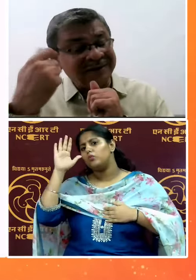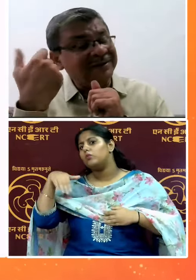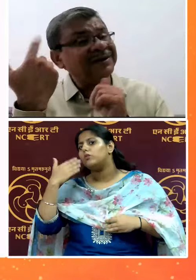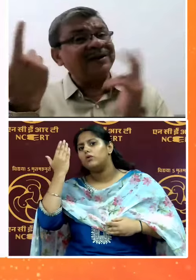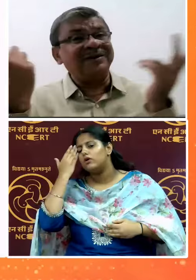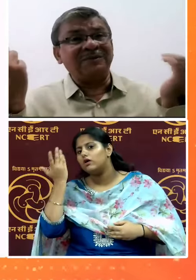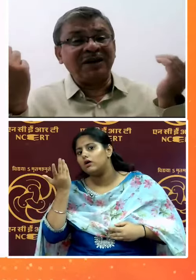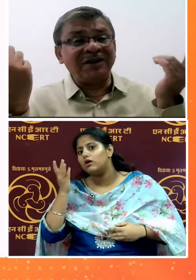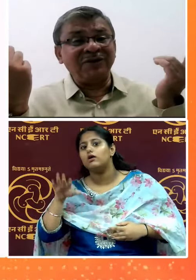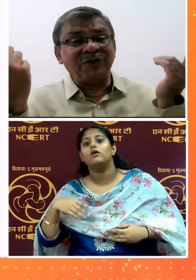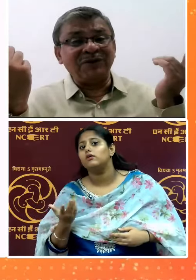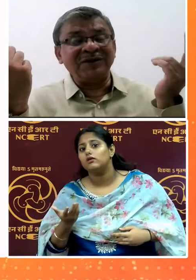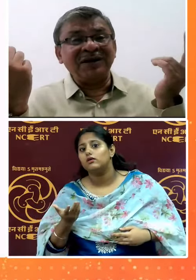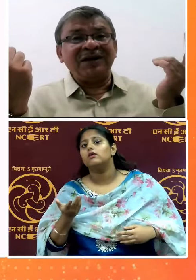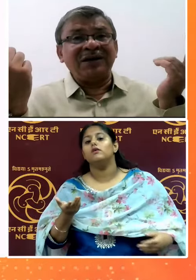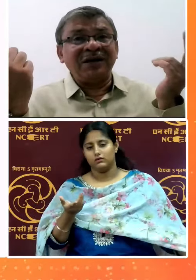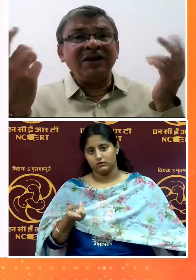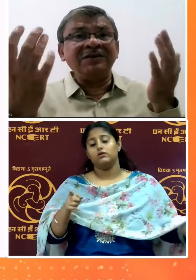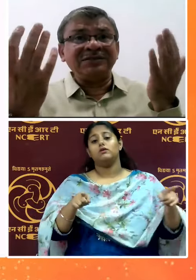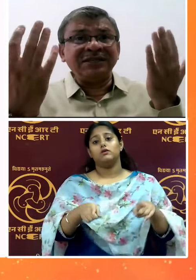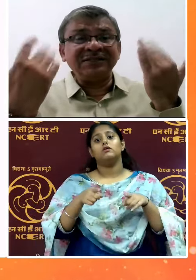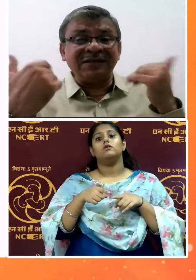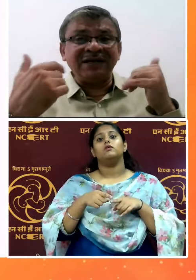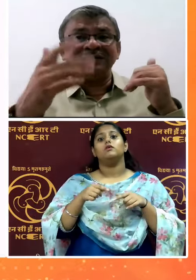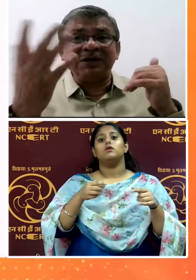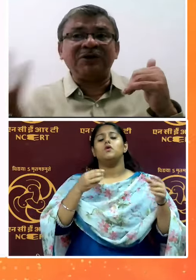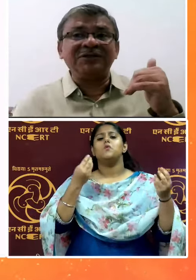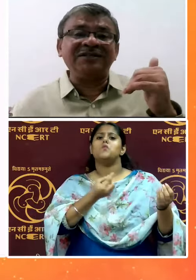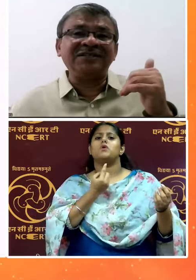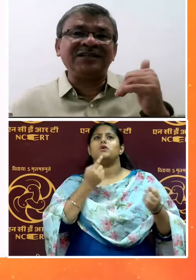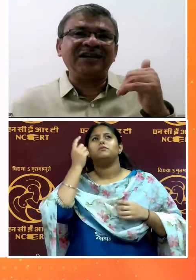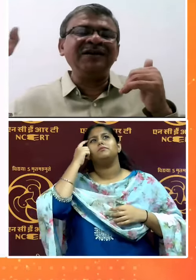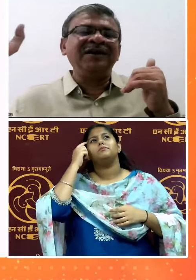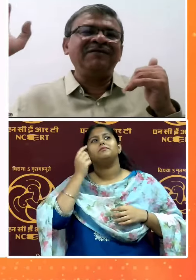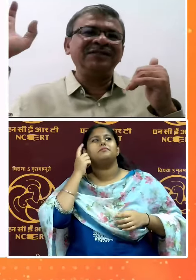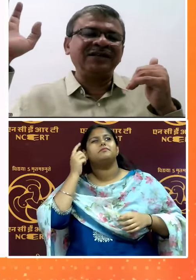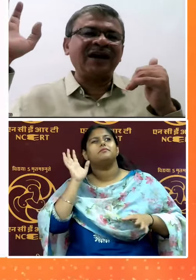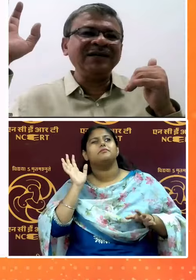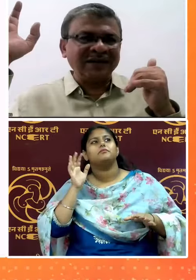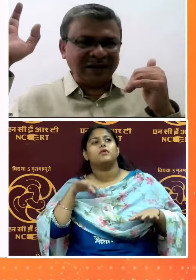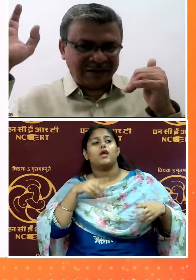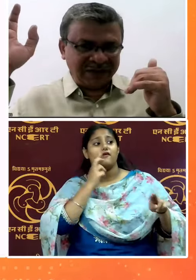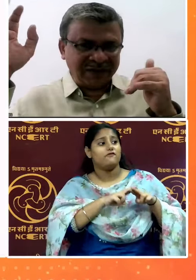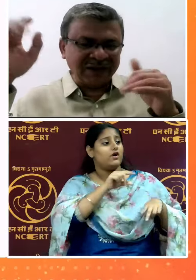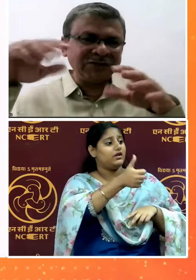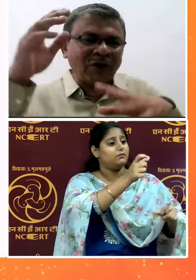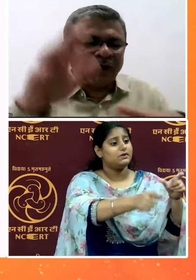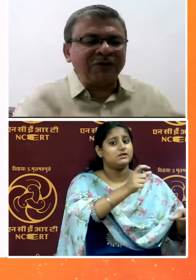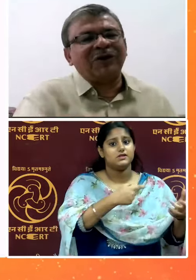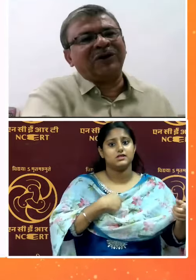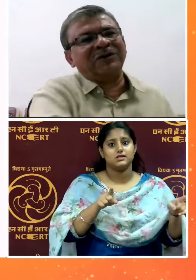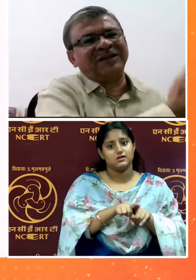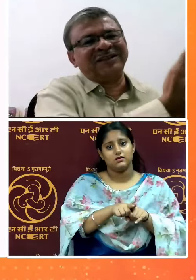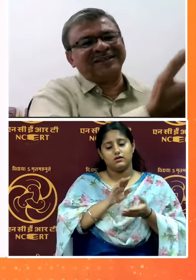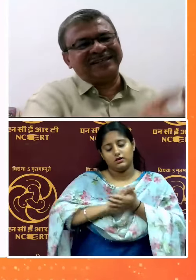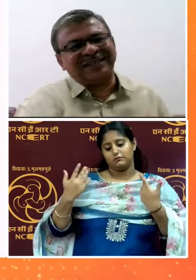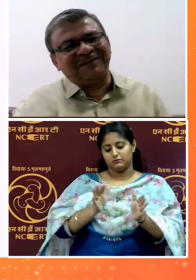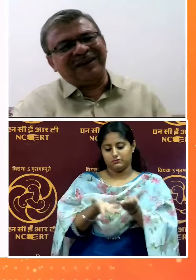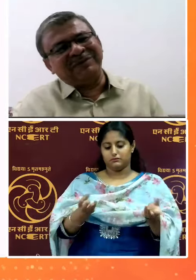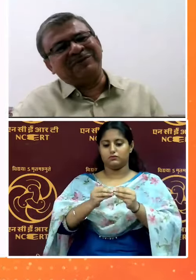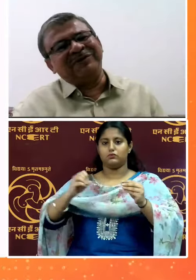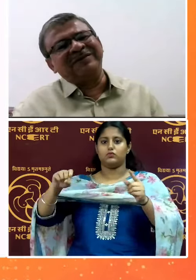rung and the period is over? He will just guess because the other children will start Moving, leaving yeah. the class, or whether